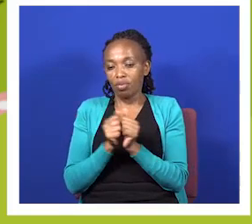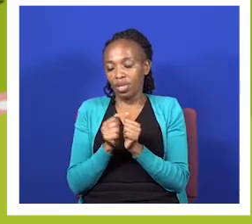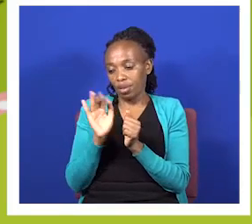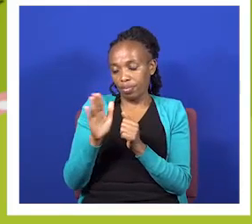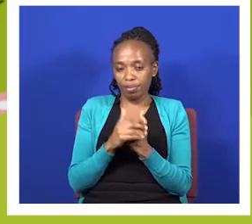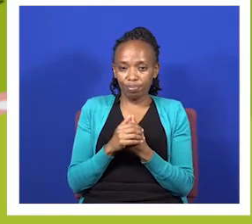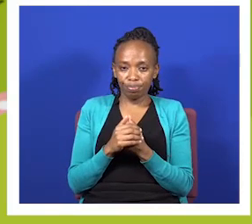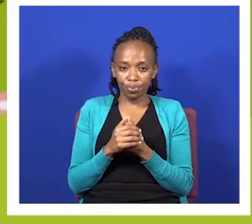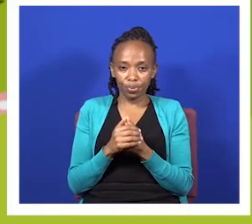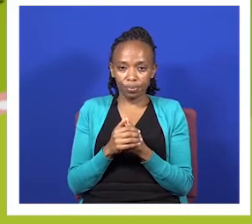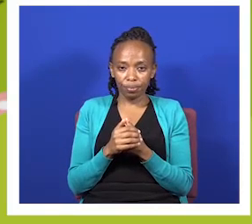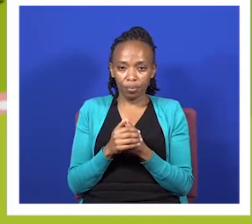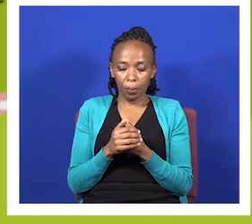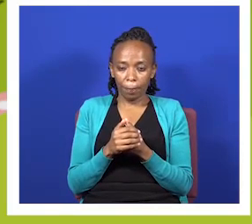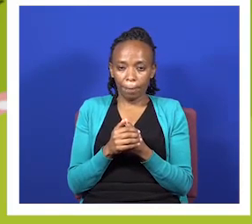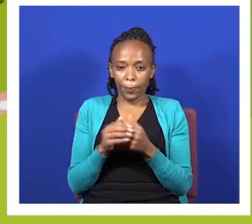him.